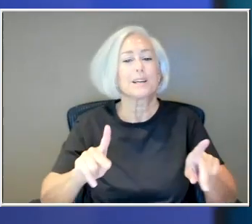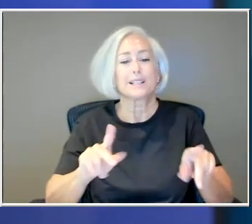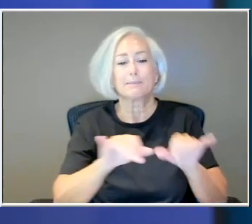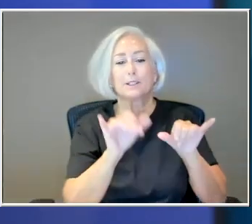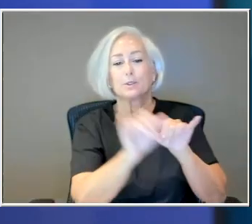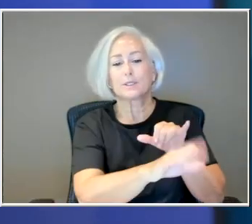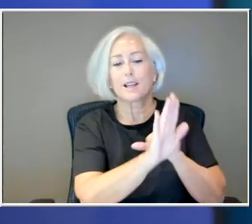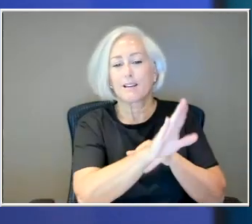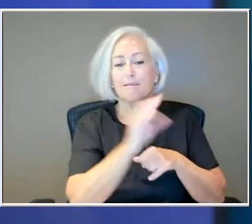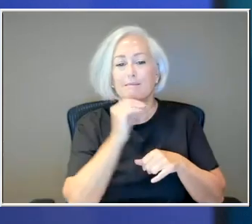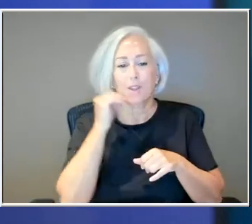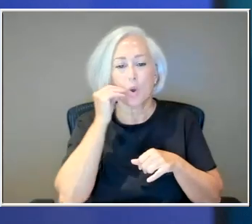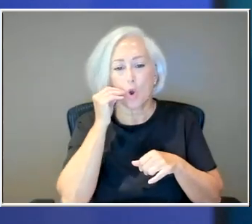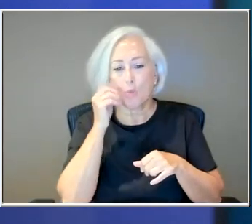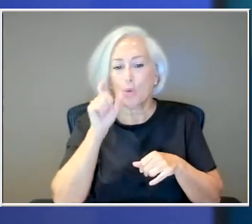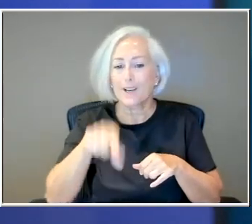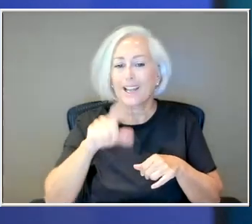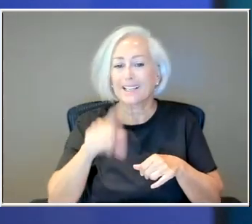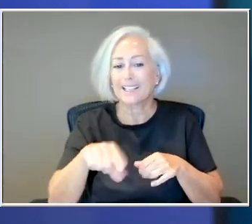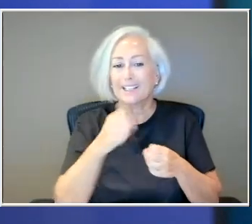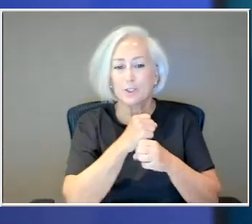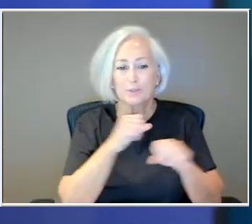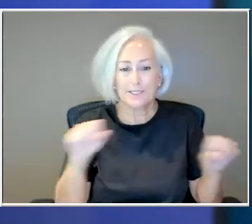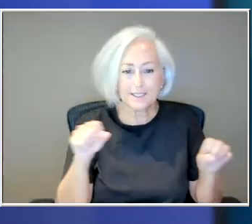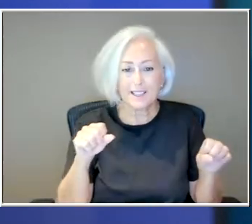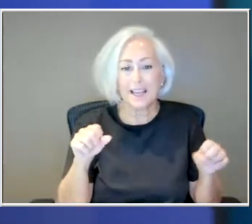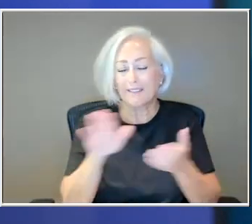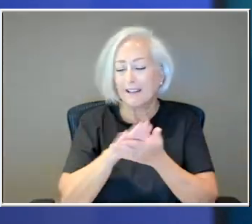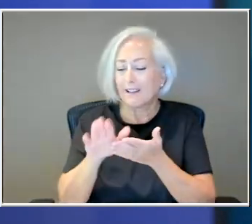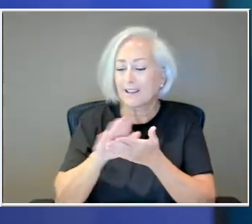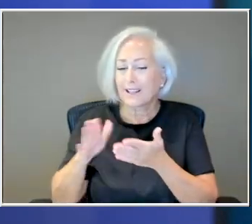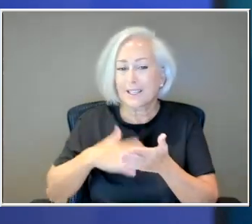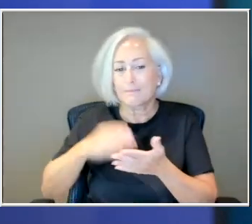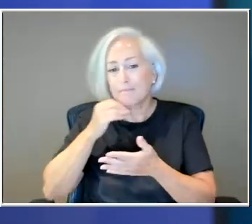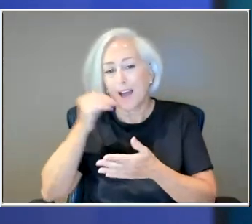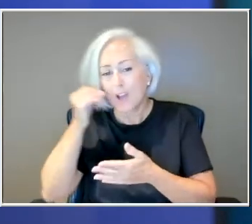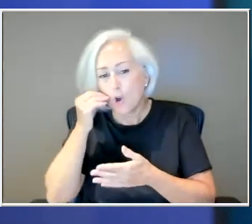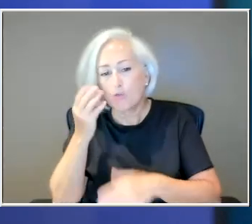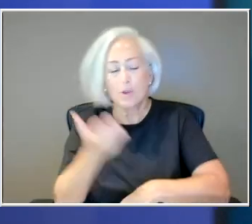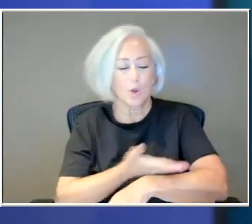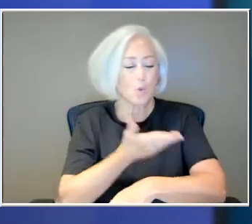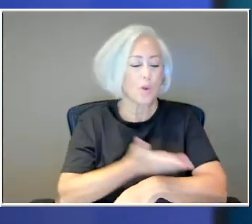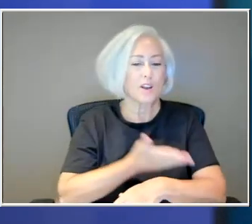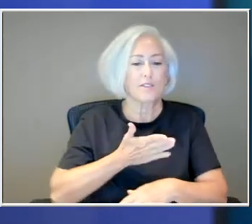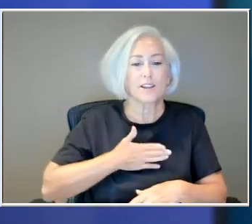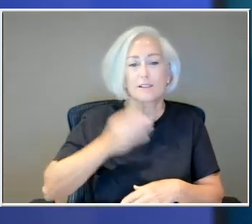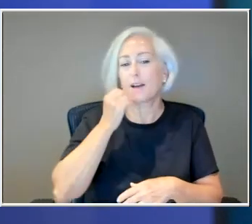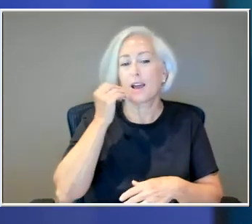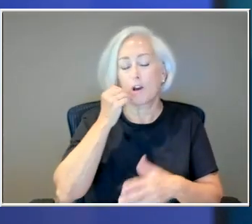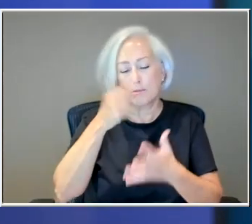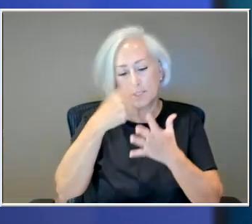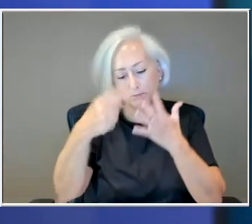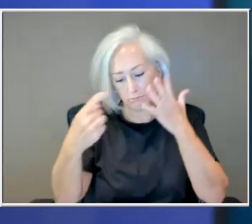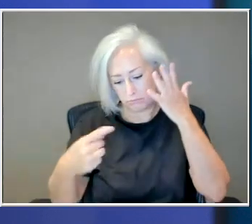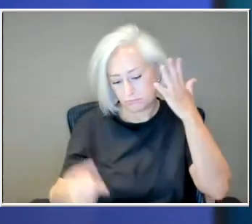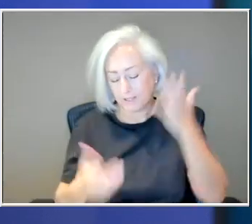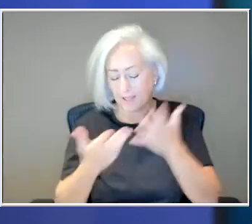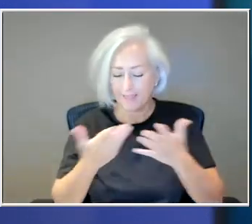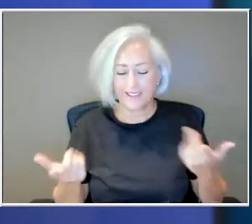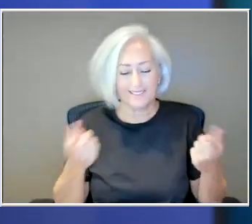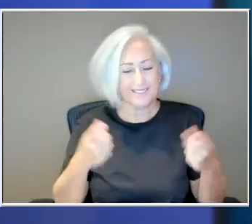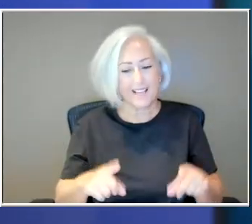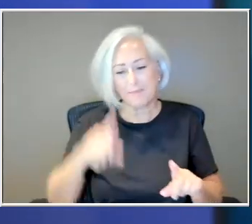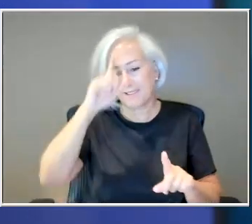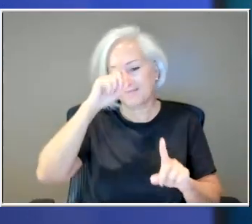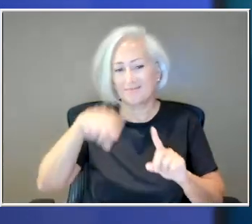safe, and cleaned my house and renovated our house. I mean, so many things happened. And so I would just say,